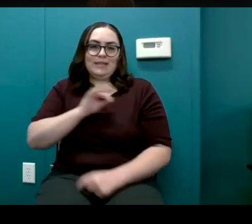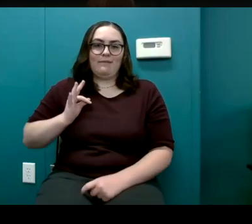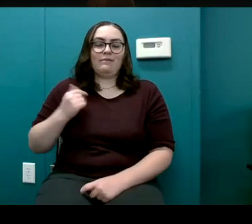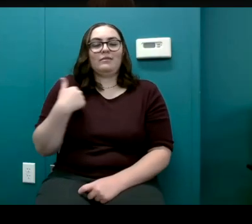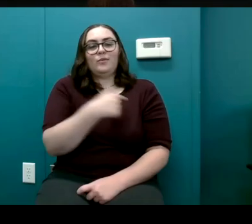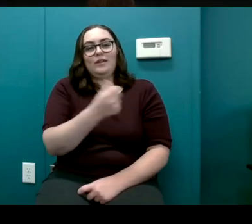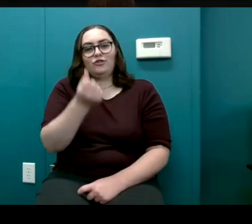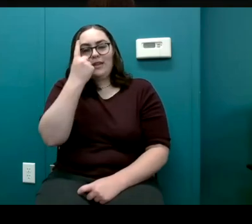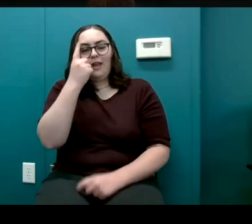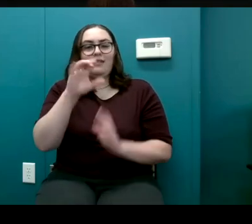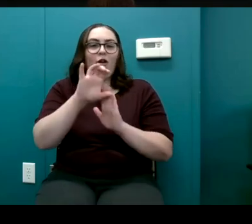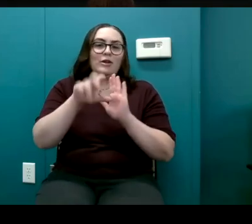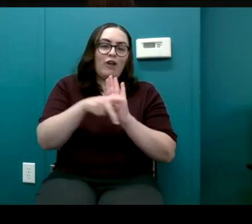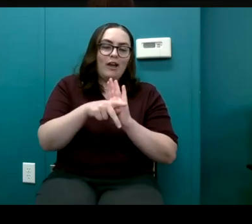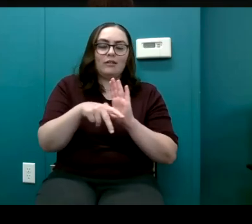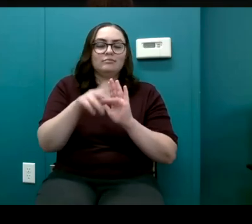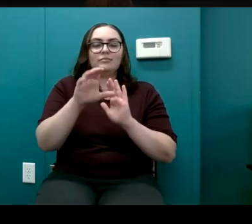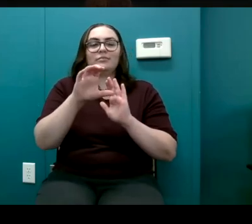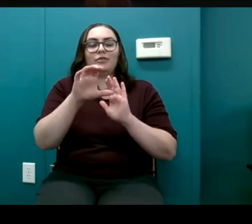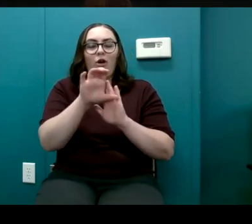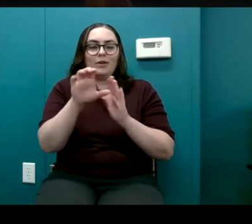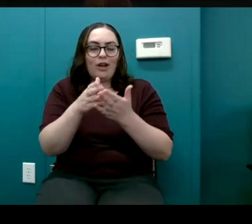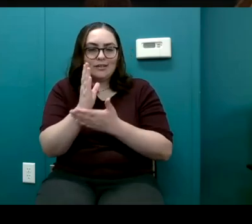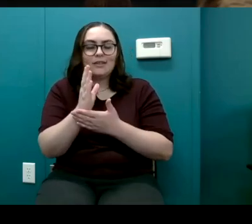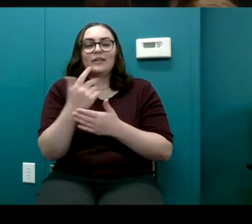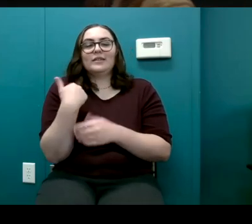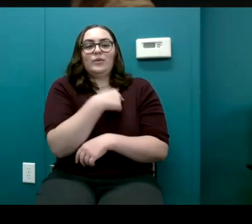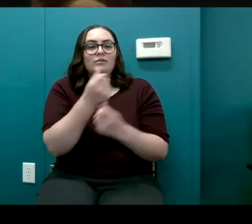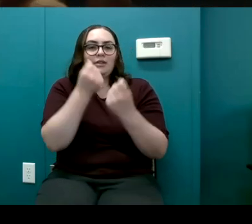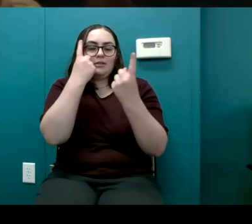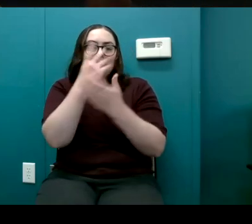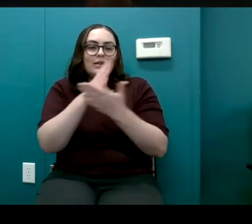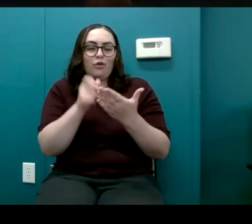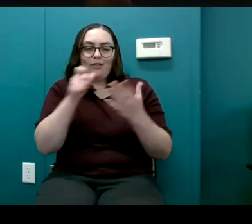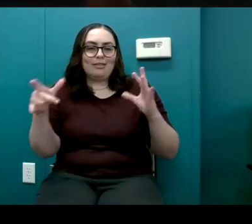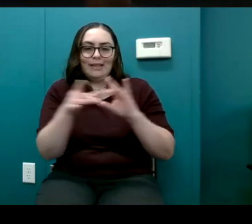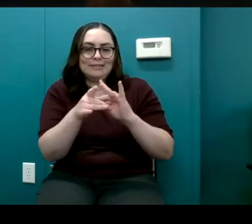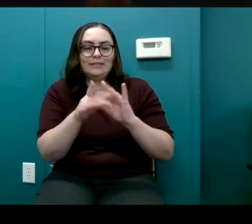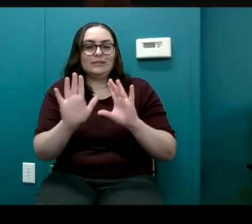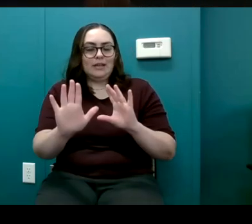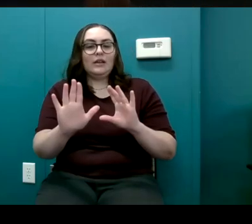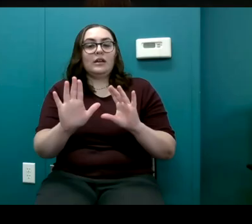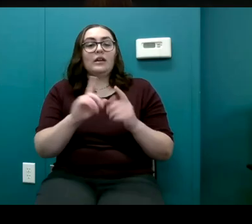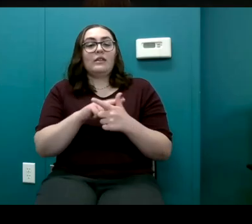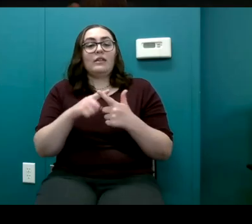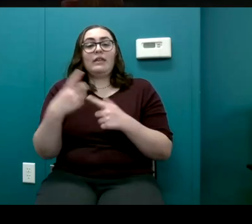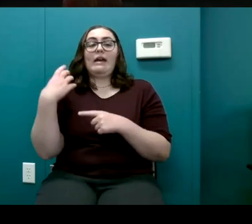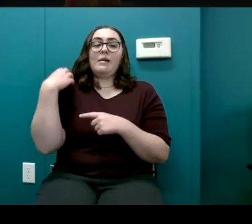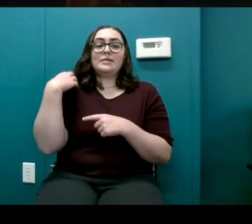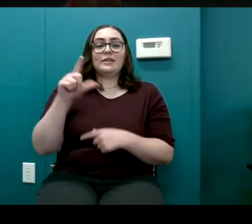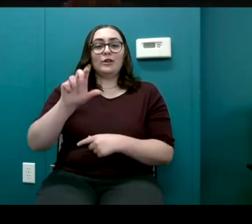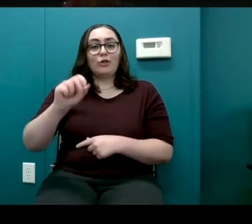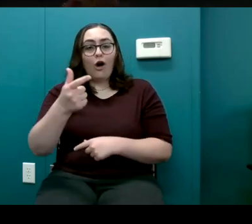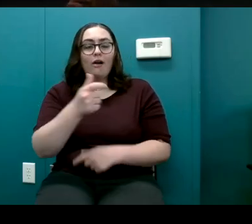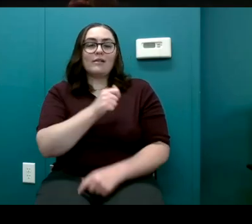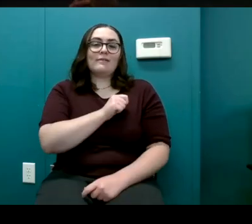these things that we don't share the people's materials. So that's why you'll see that some of the things are not linked. And then as the captain logs and the faculty meetings come